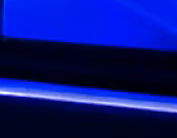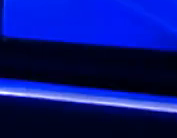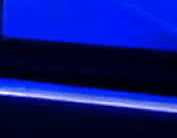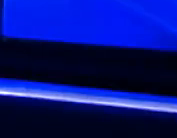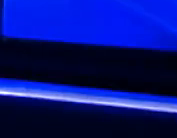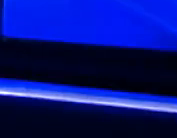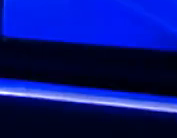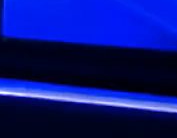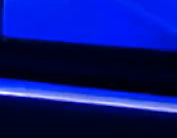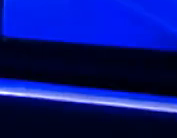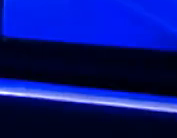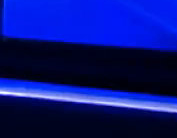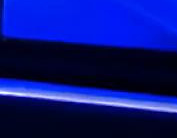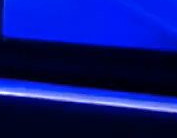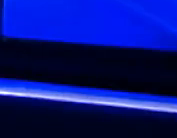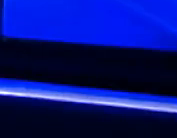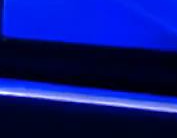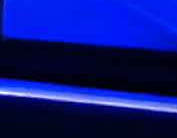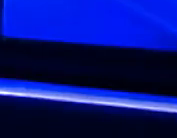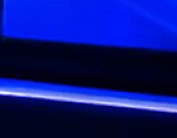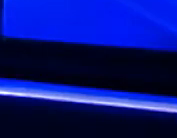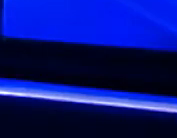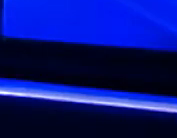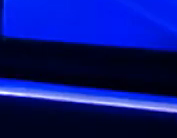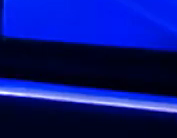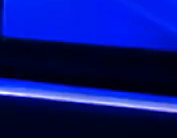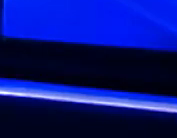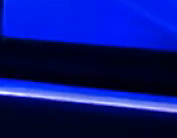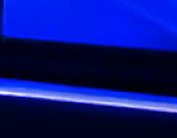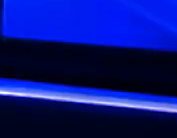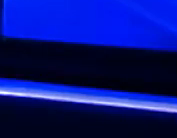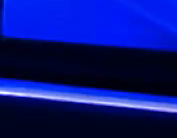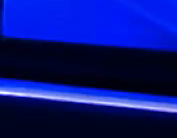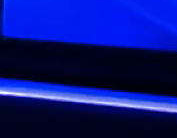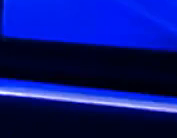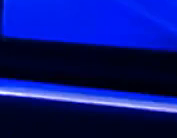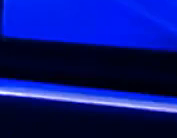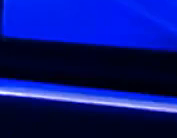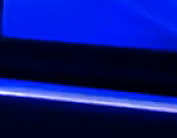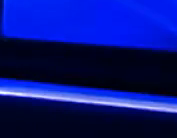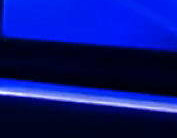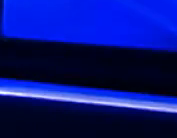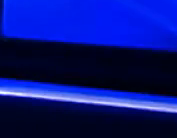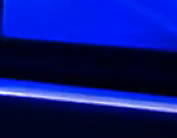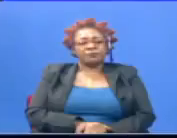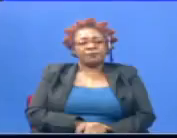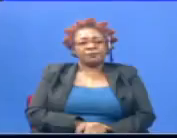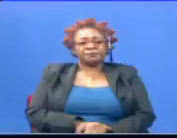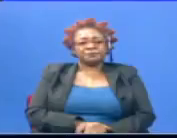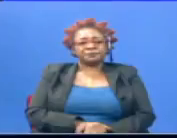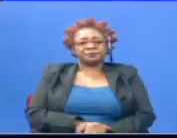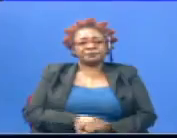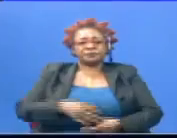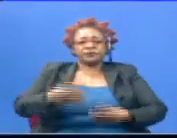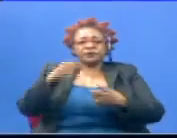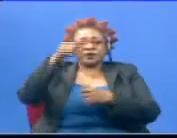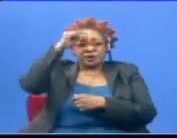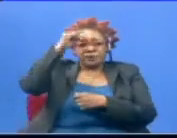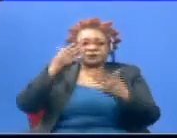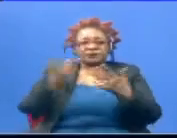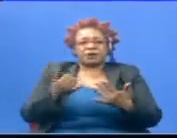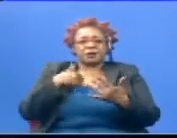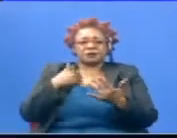To our top story and a big significant development today, the government has lifted the ban on genetically modified crops in the